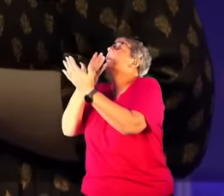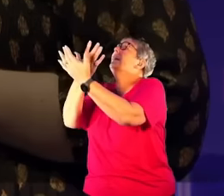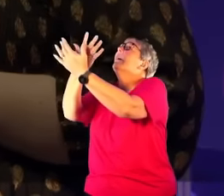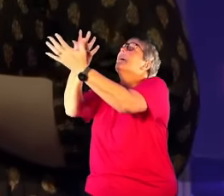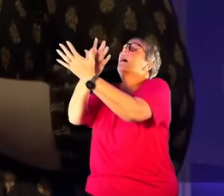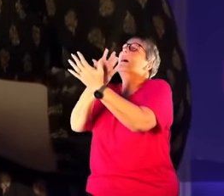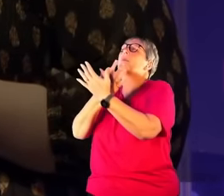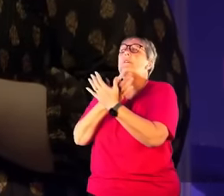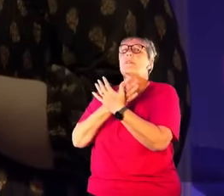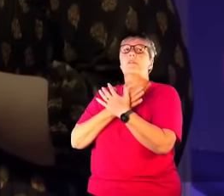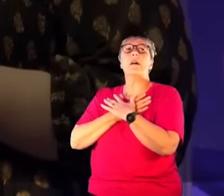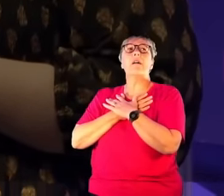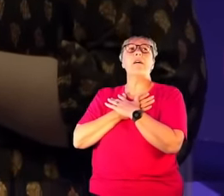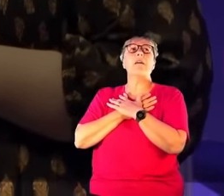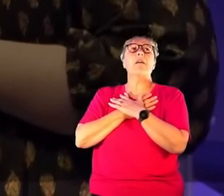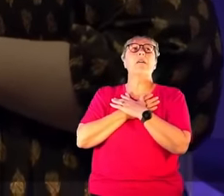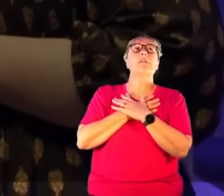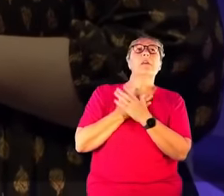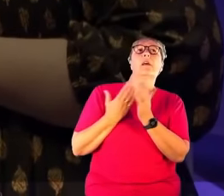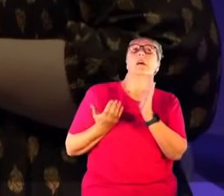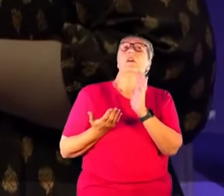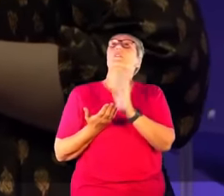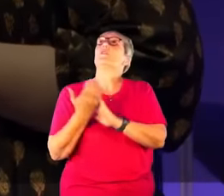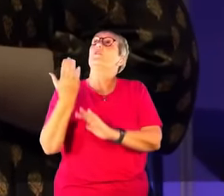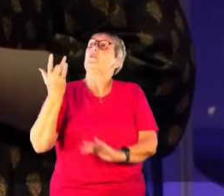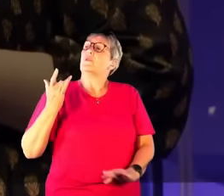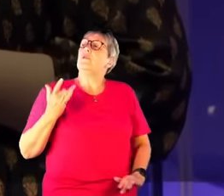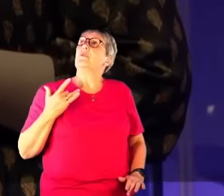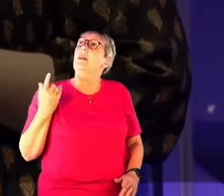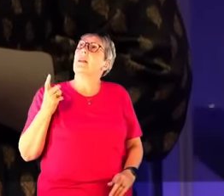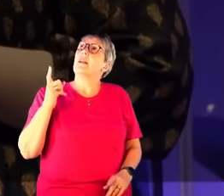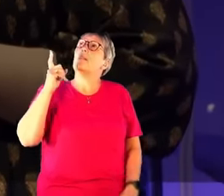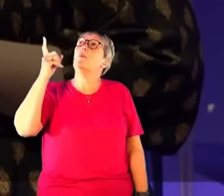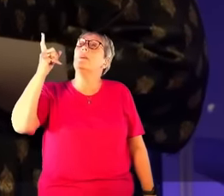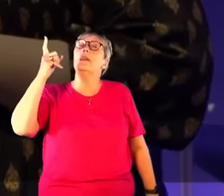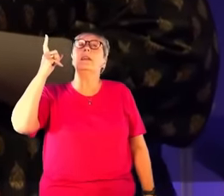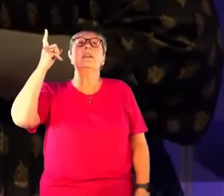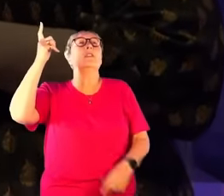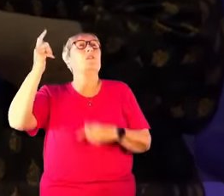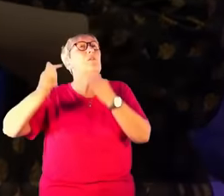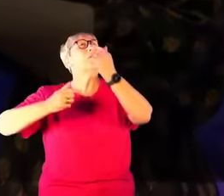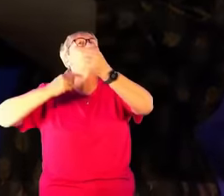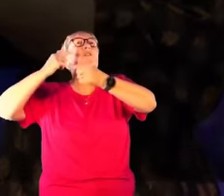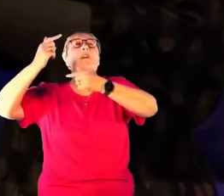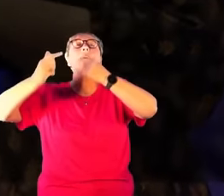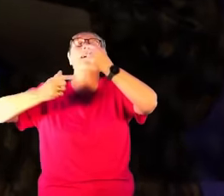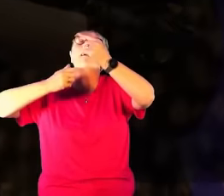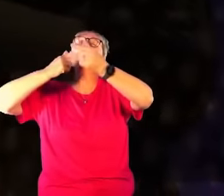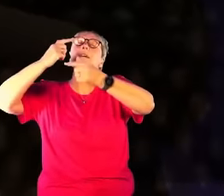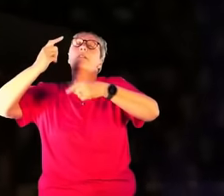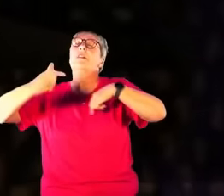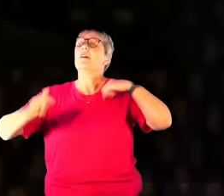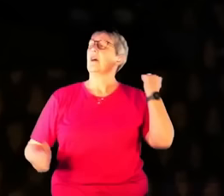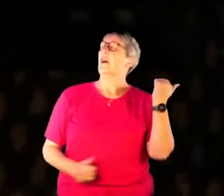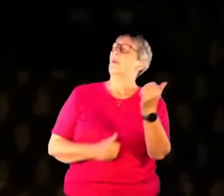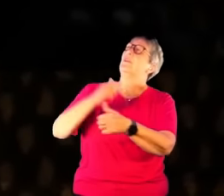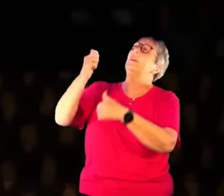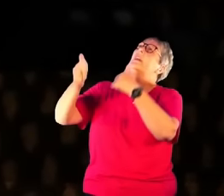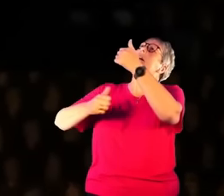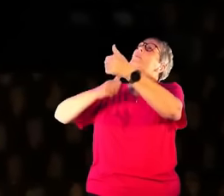held by arms of love, so to dwell with you